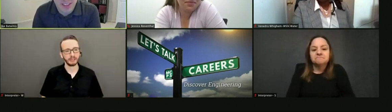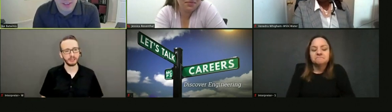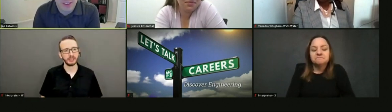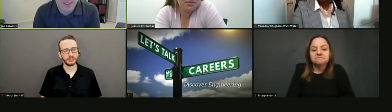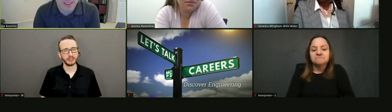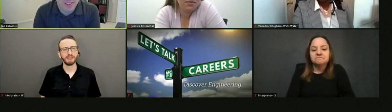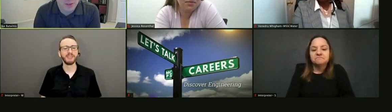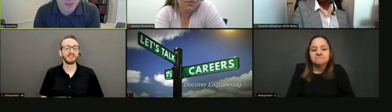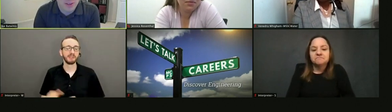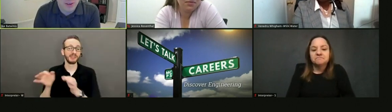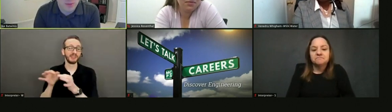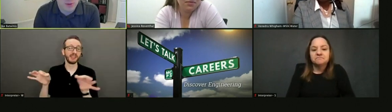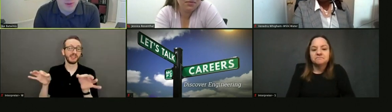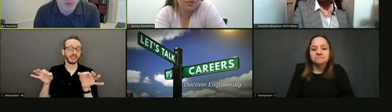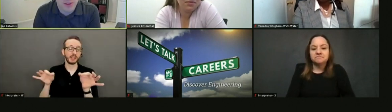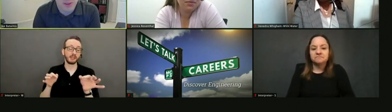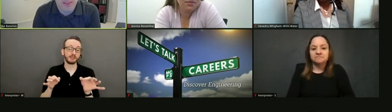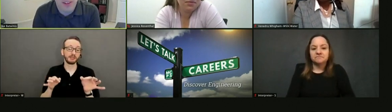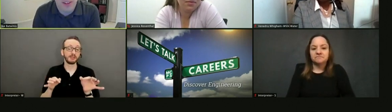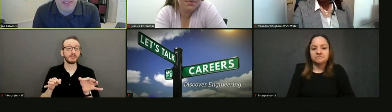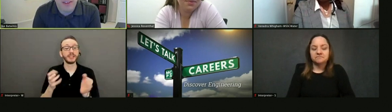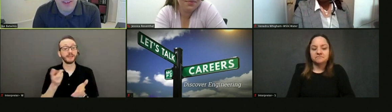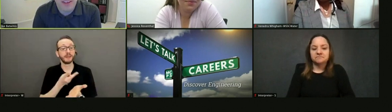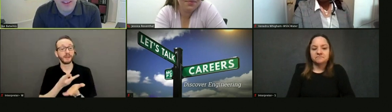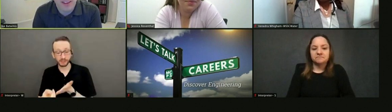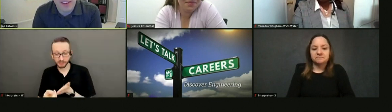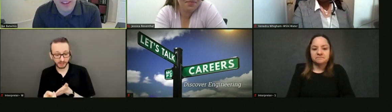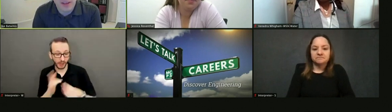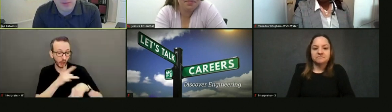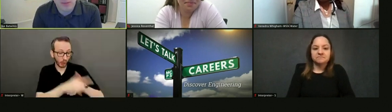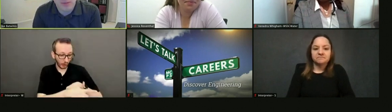There's a saying out there, certainly in the startup world, fail early, fail often.